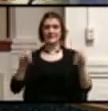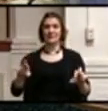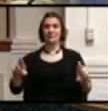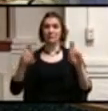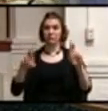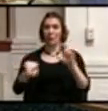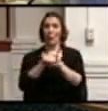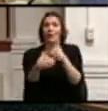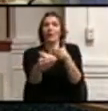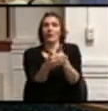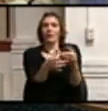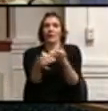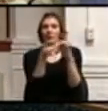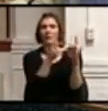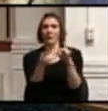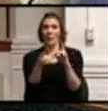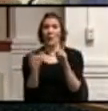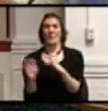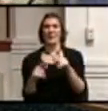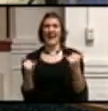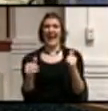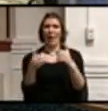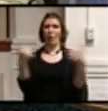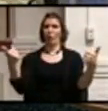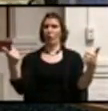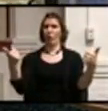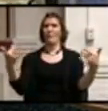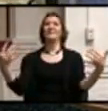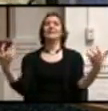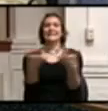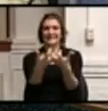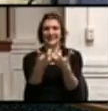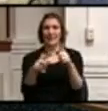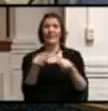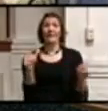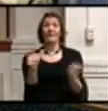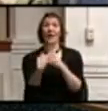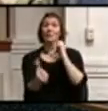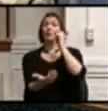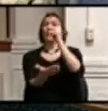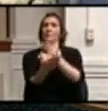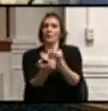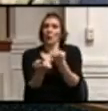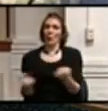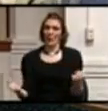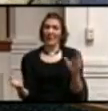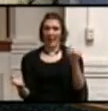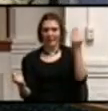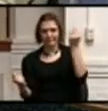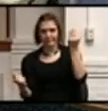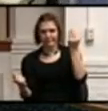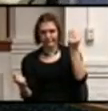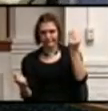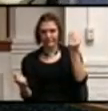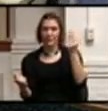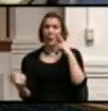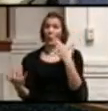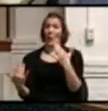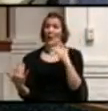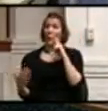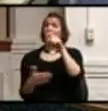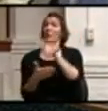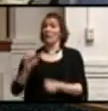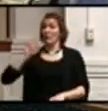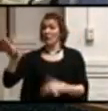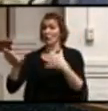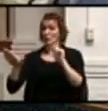in close coordination with the fire department, but we need to get a hold of this voting repeater system. Mm-hmm. That comes at a cost, and so there will be a future grant